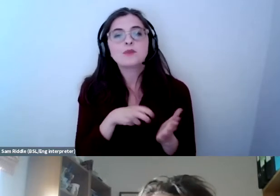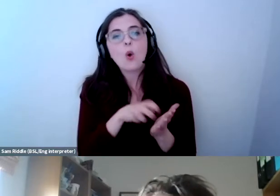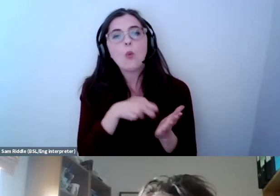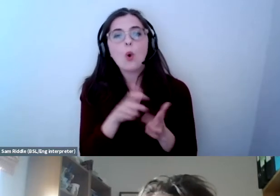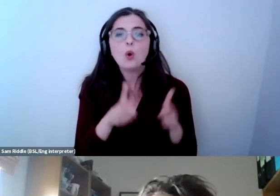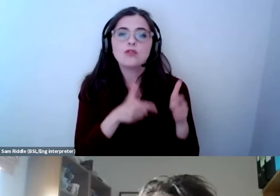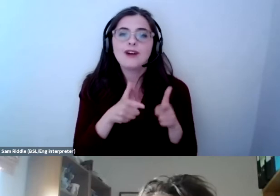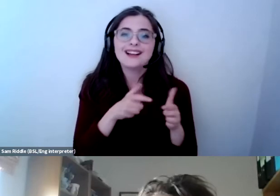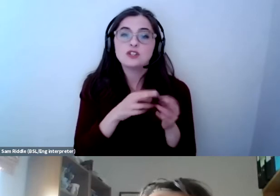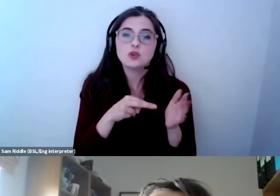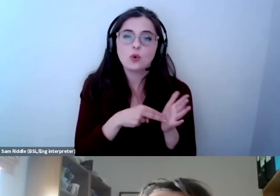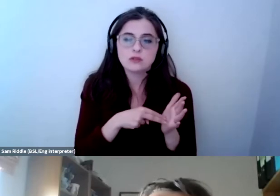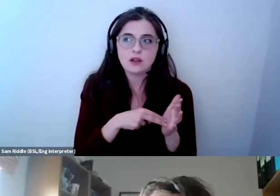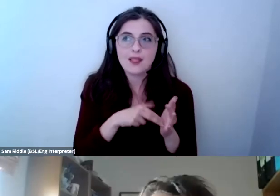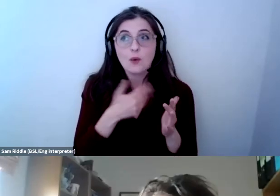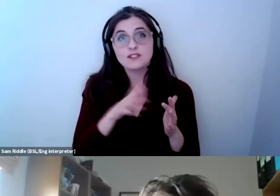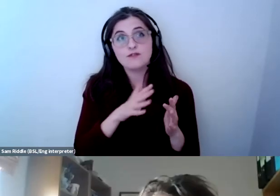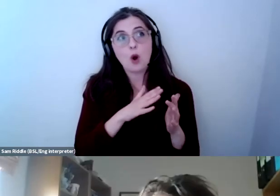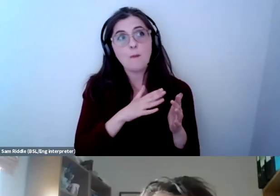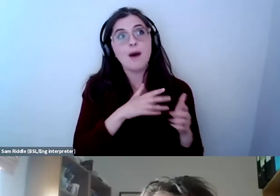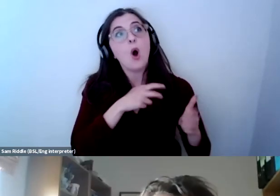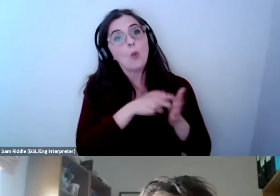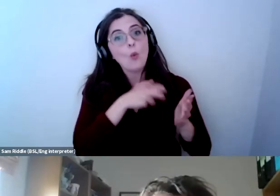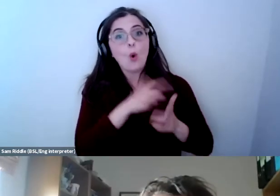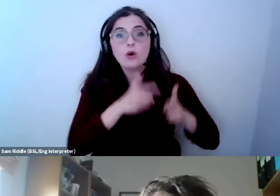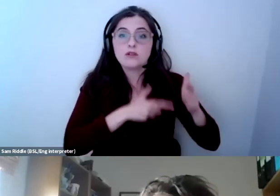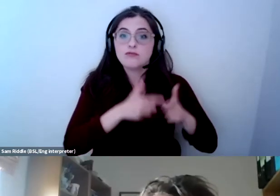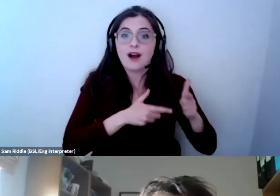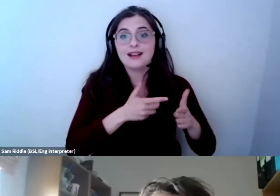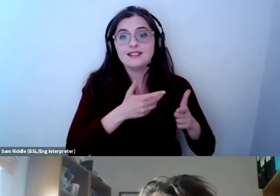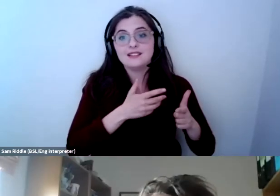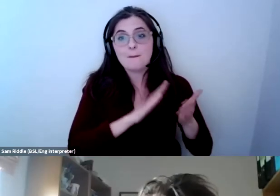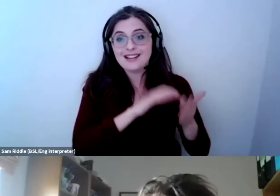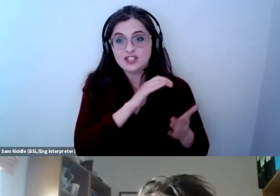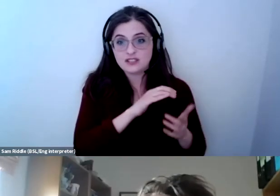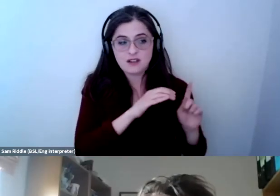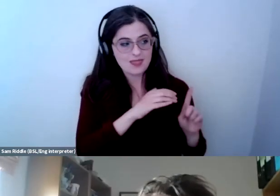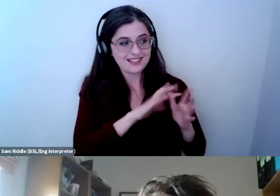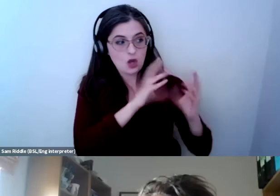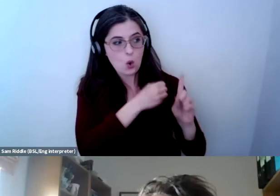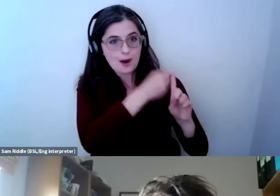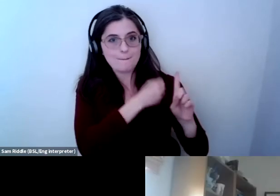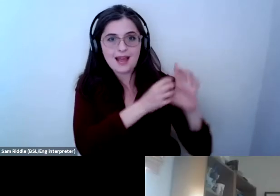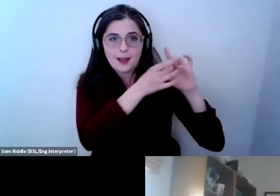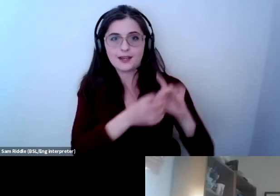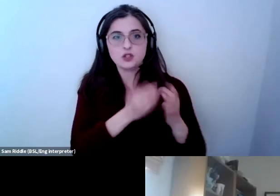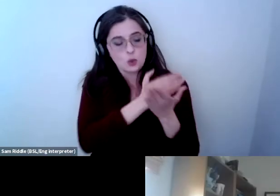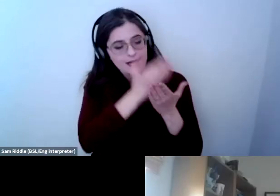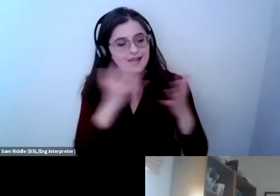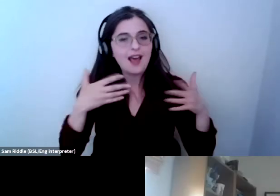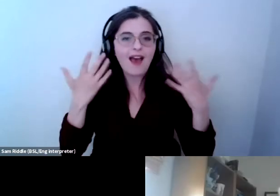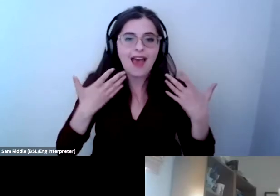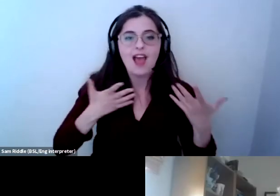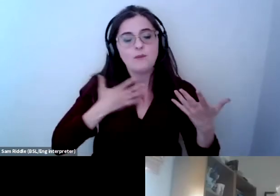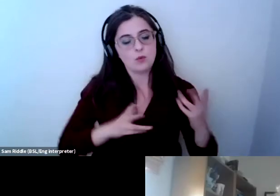walk ride Manchester, which is the whole campaign around cleaner air and looking at making the